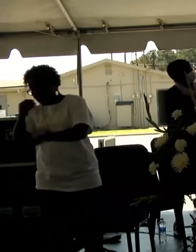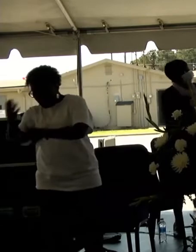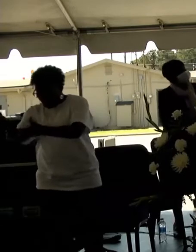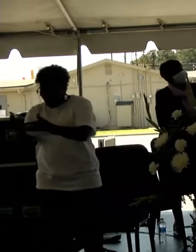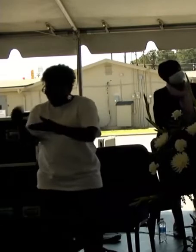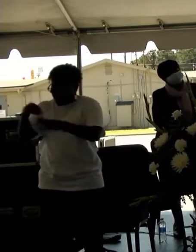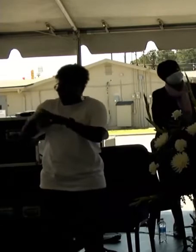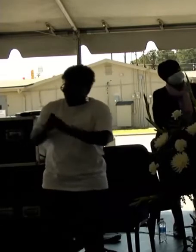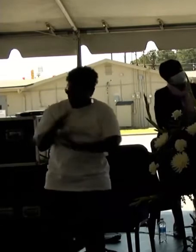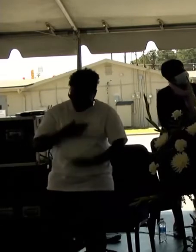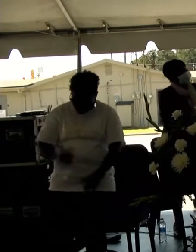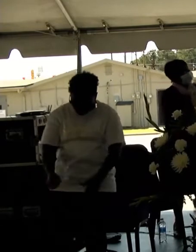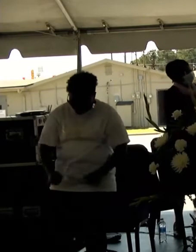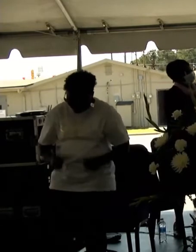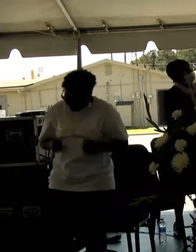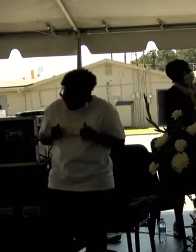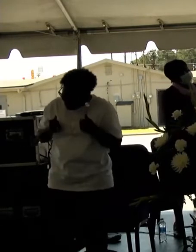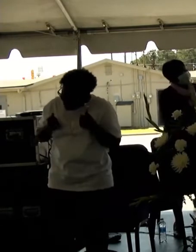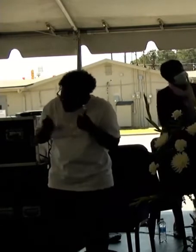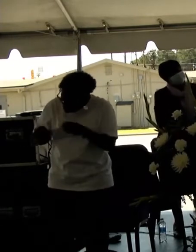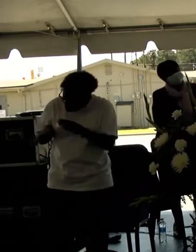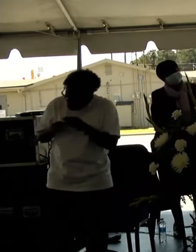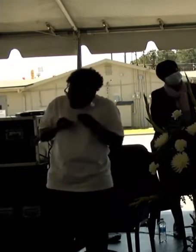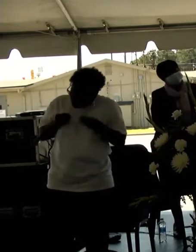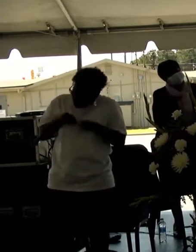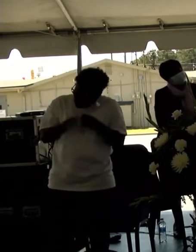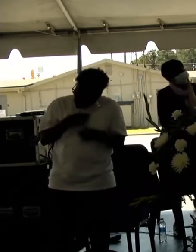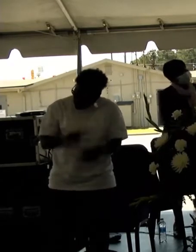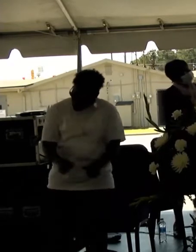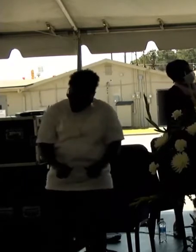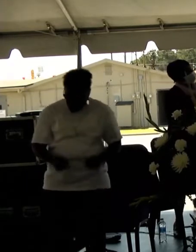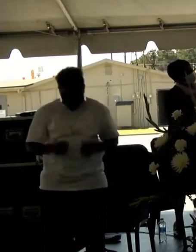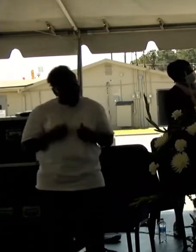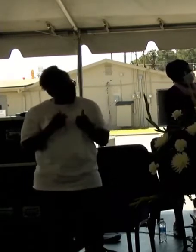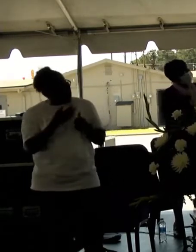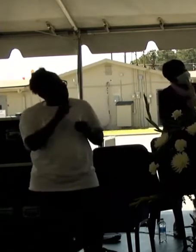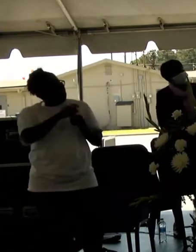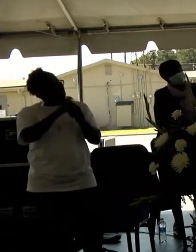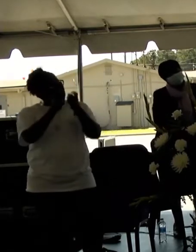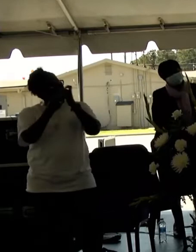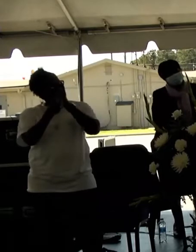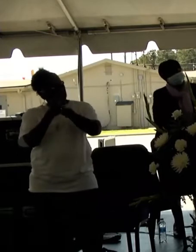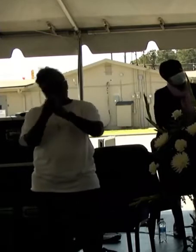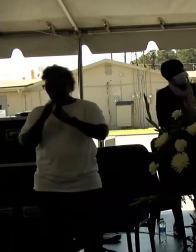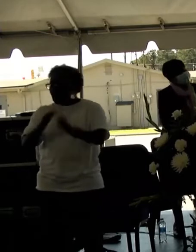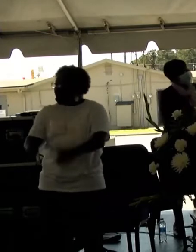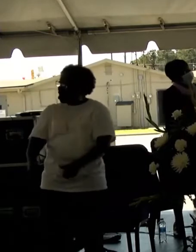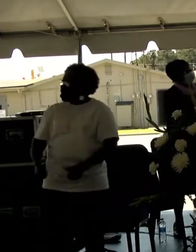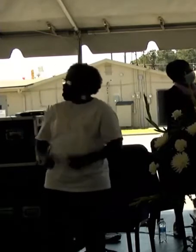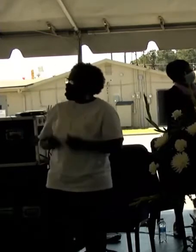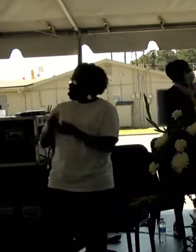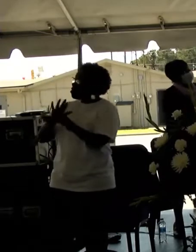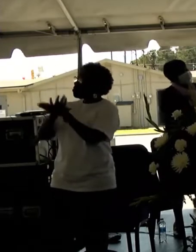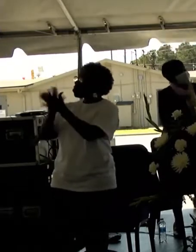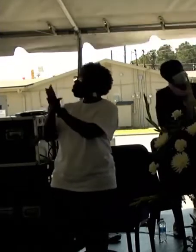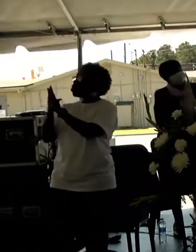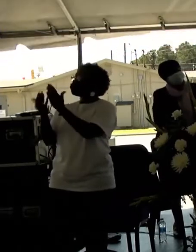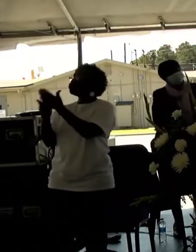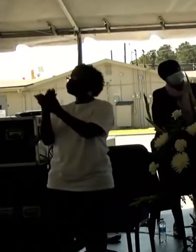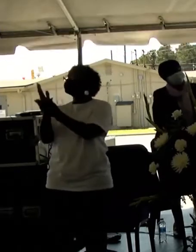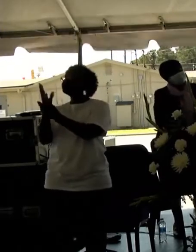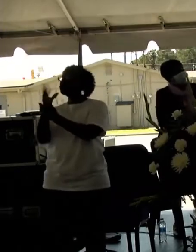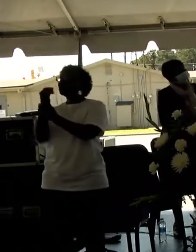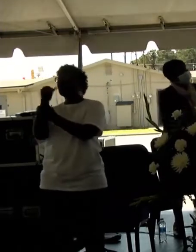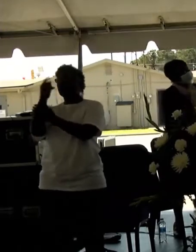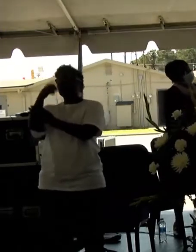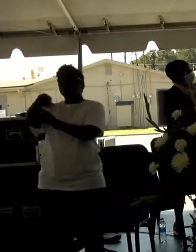life. And I receive him into my life and make my life brand new through Christ Jesus. And if you are out